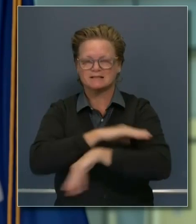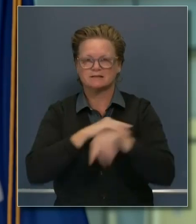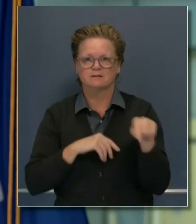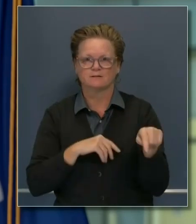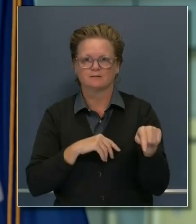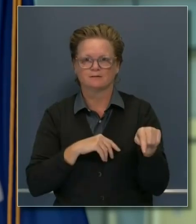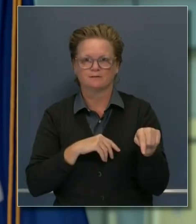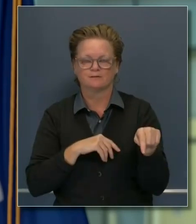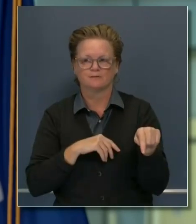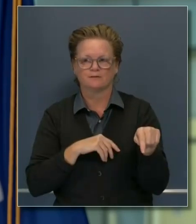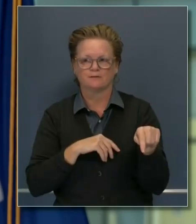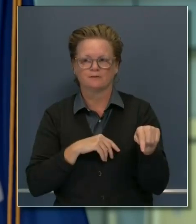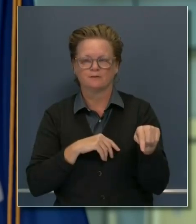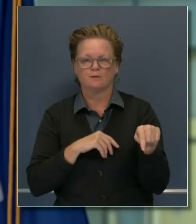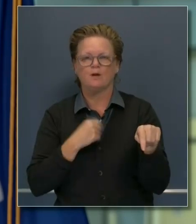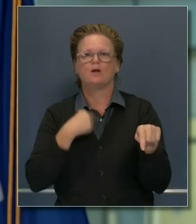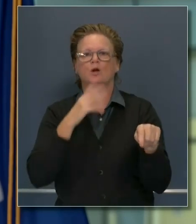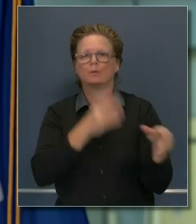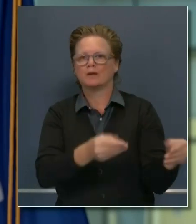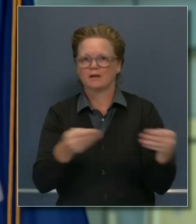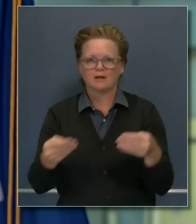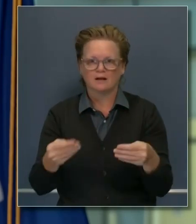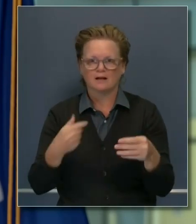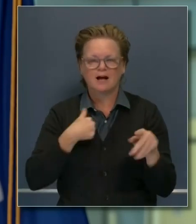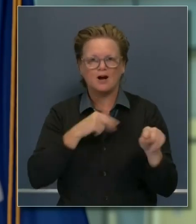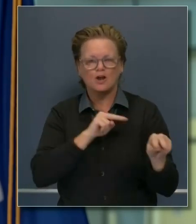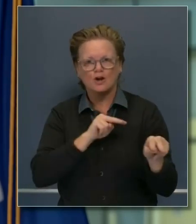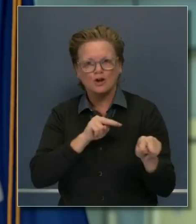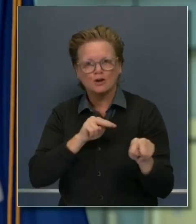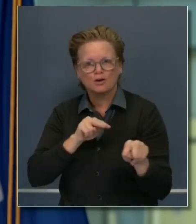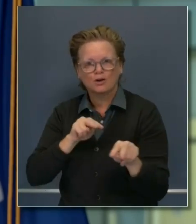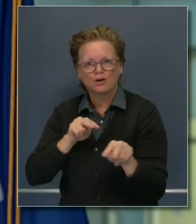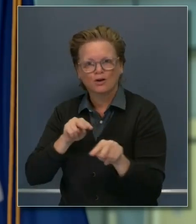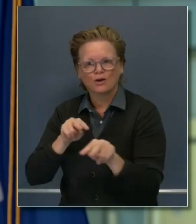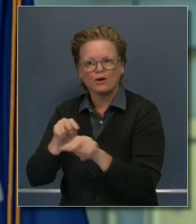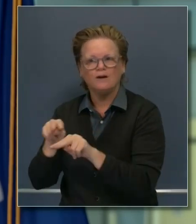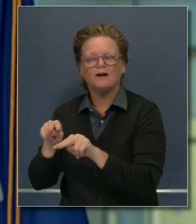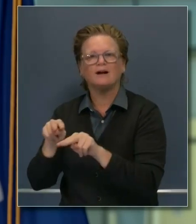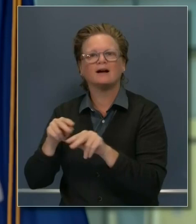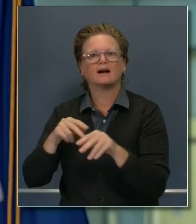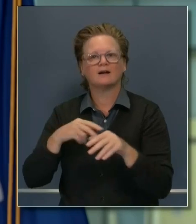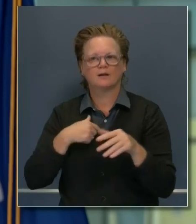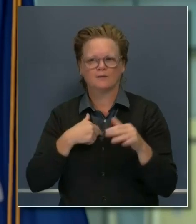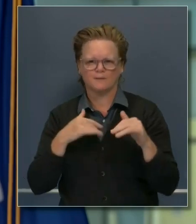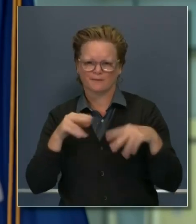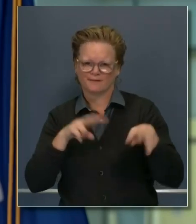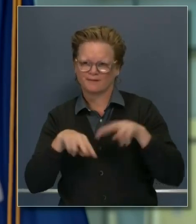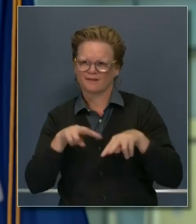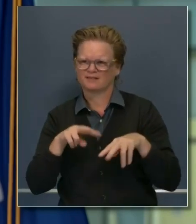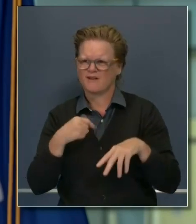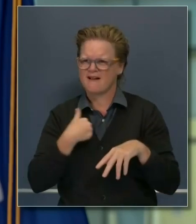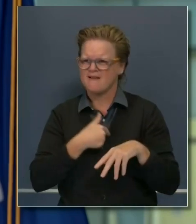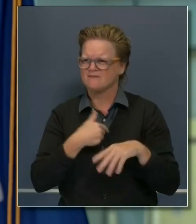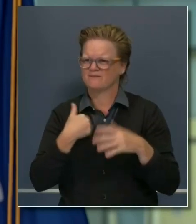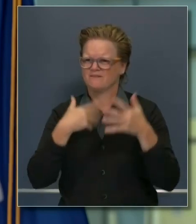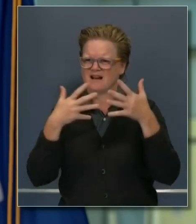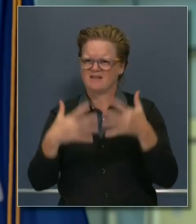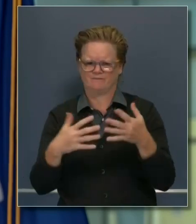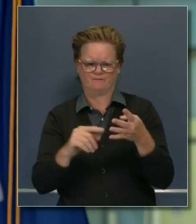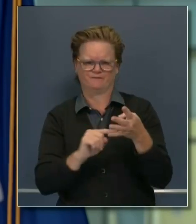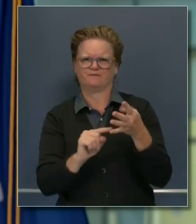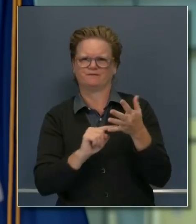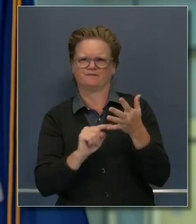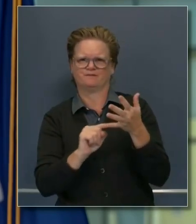real detail and specificity. I have till the end of this month, just 9 or so days, to make a determination to sign or